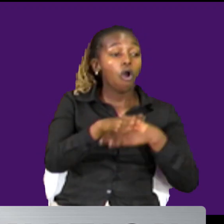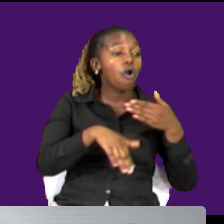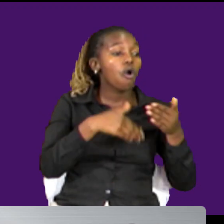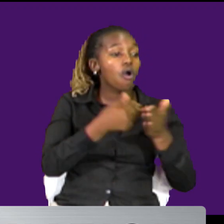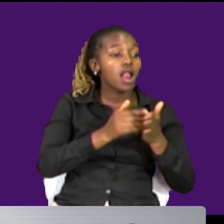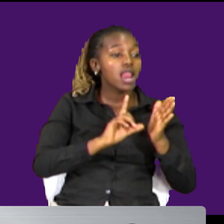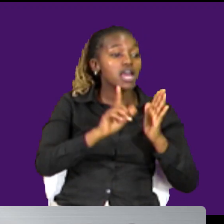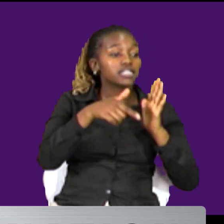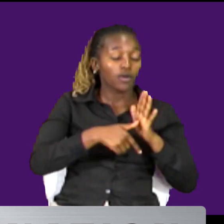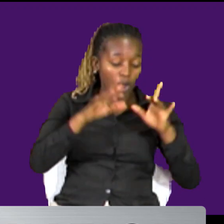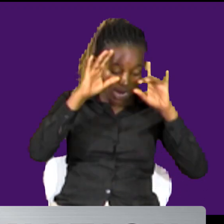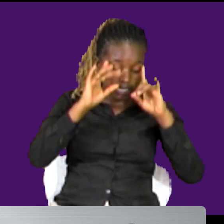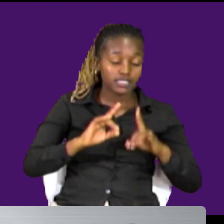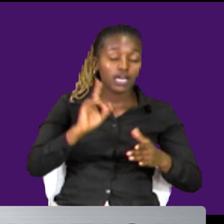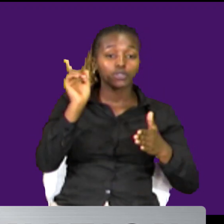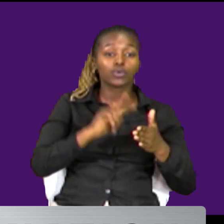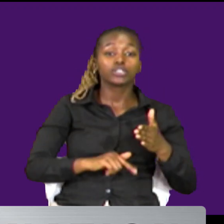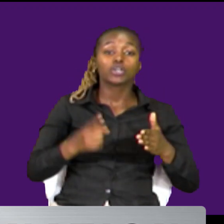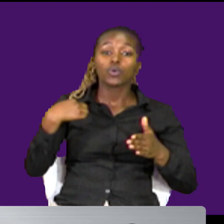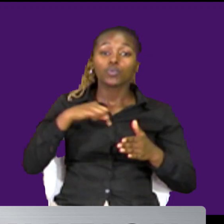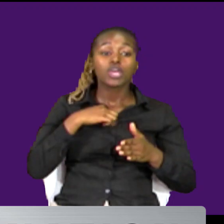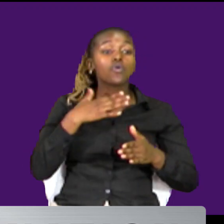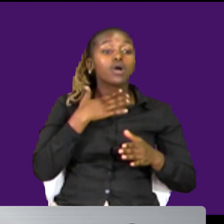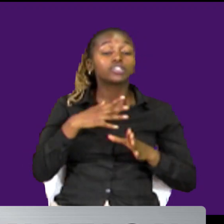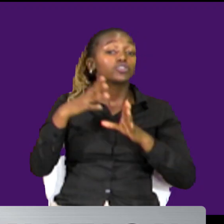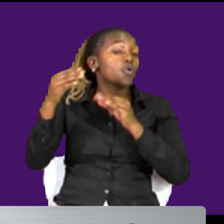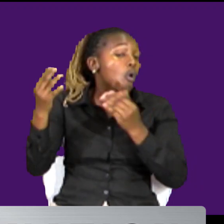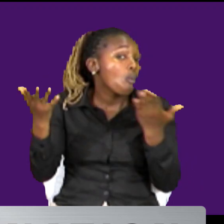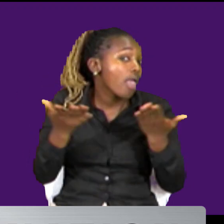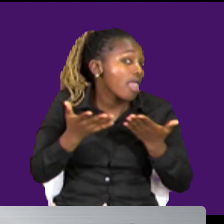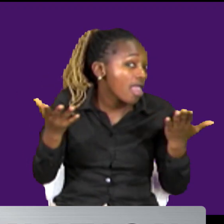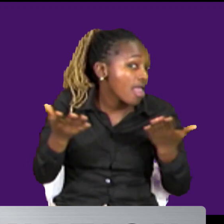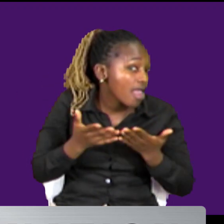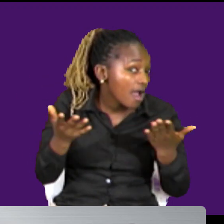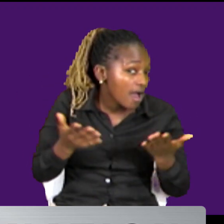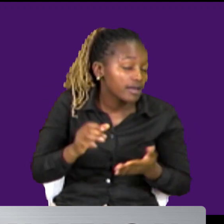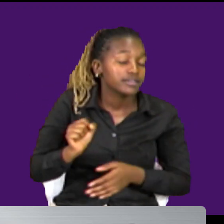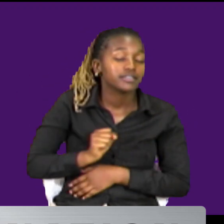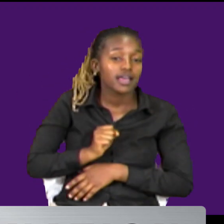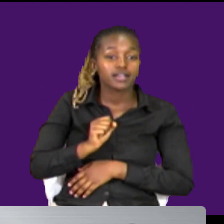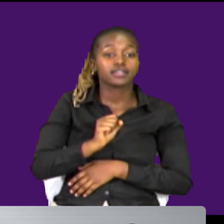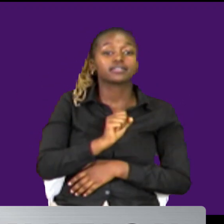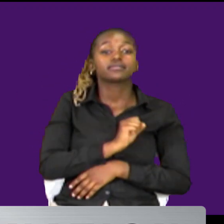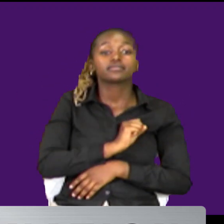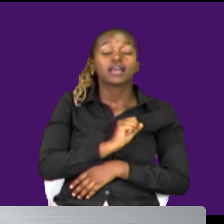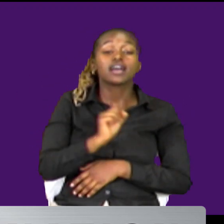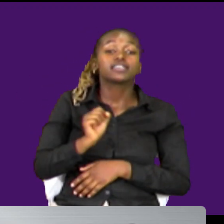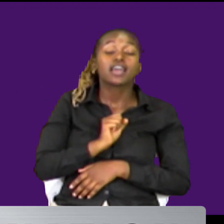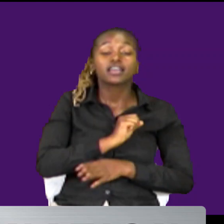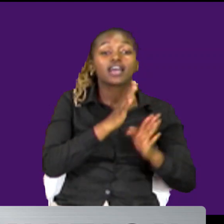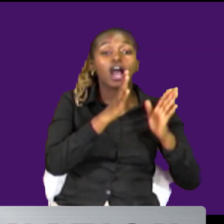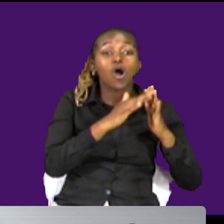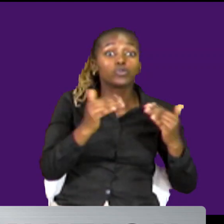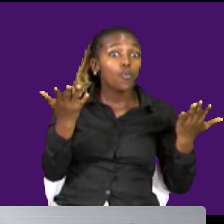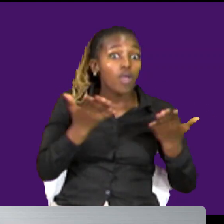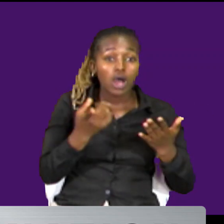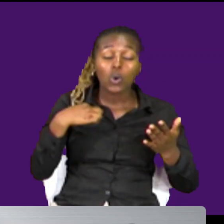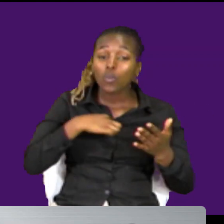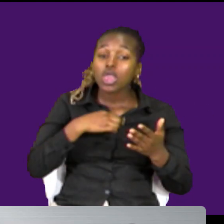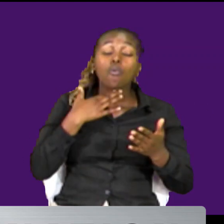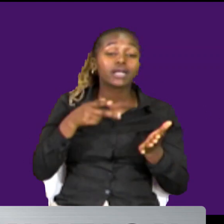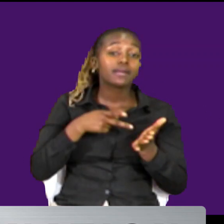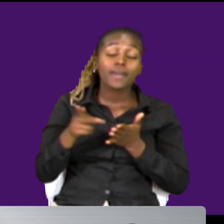to go to State House to seek what according to them was duly their own. Oh, no wonder there was this An thing extra like